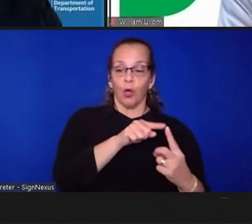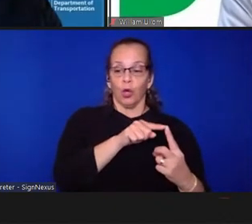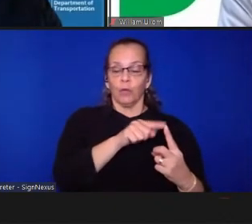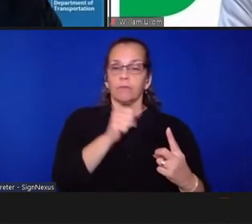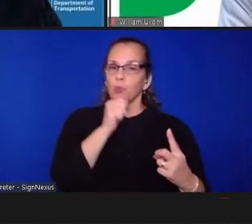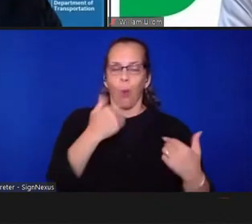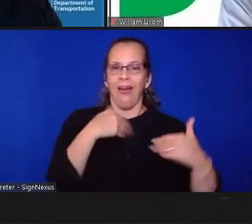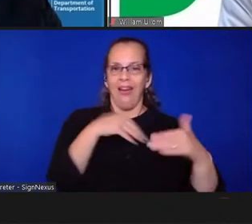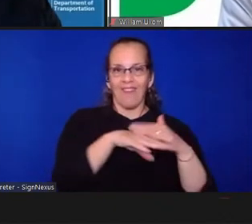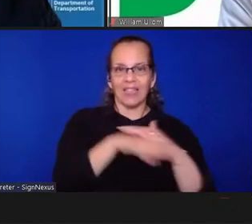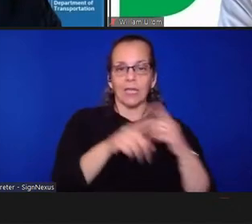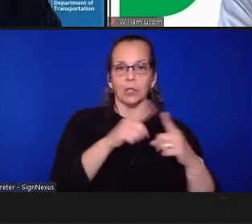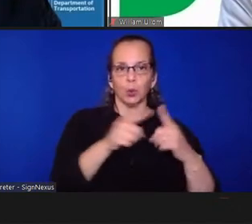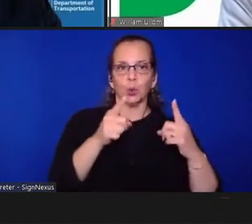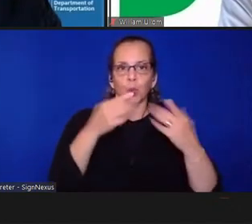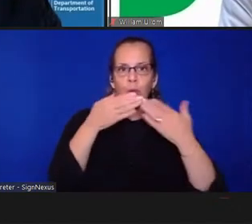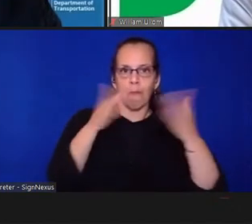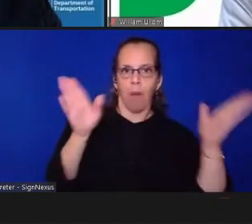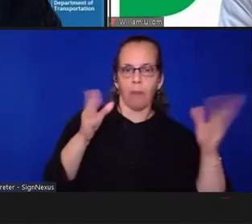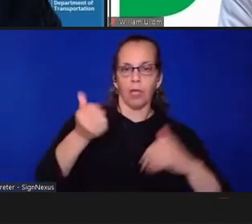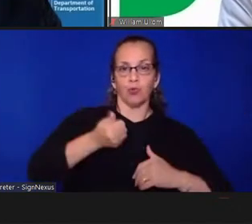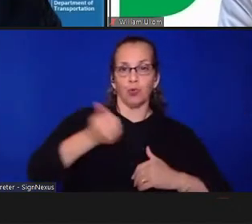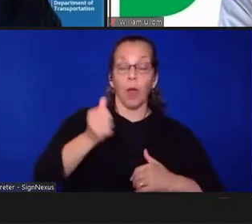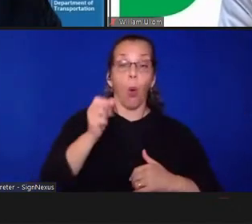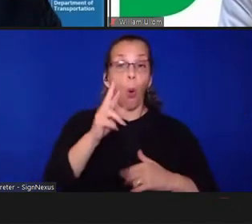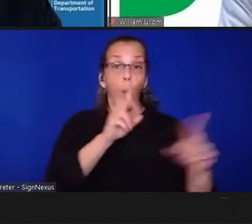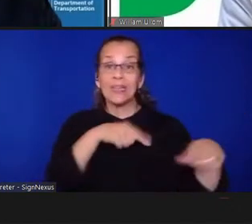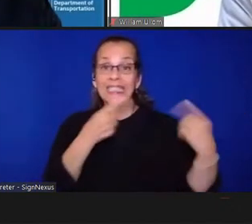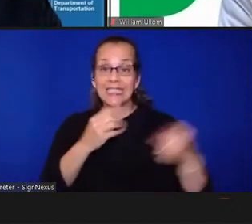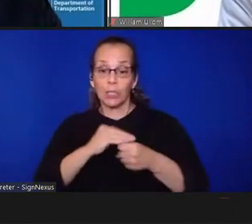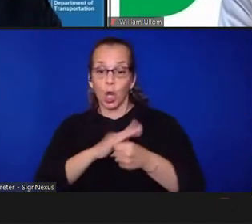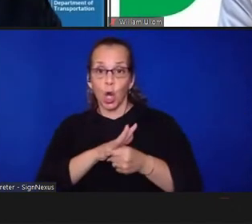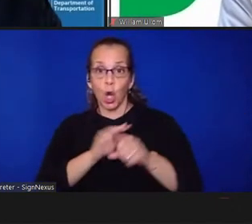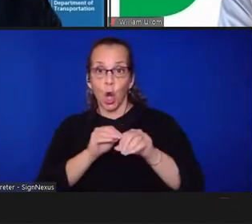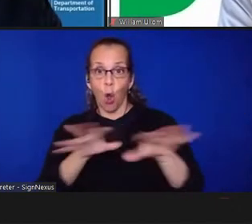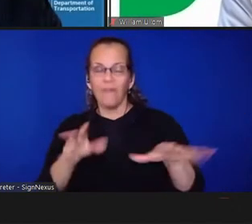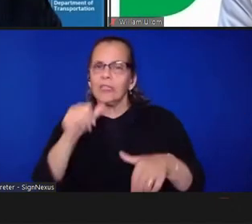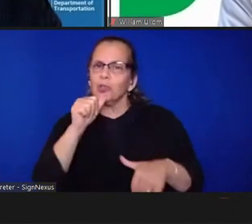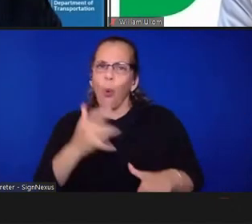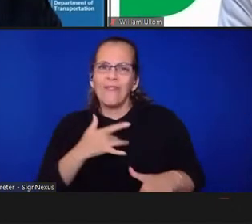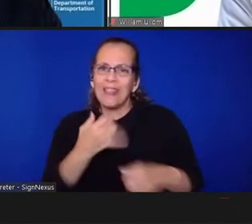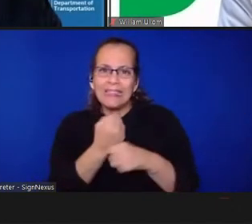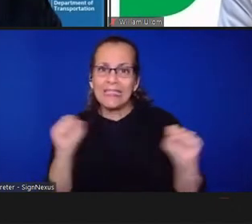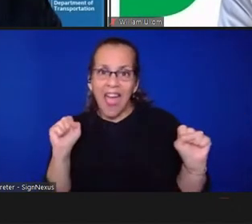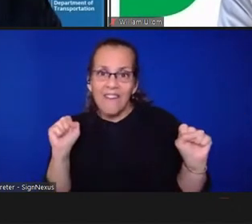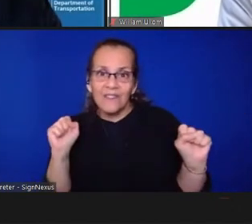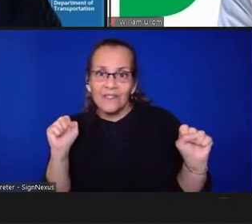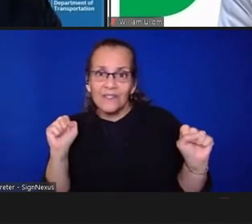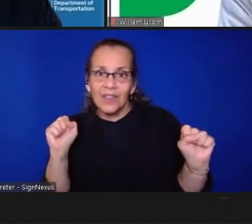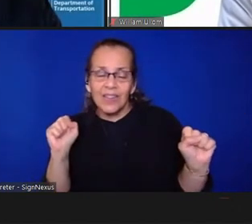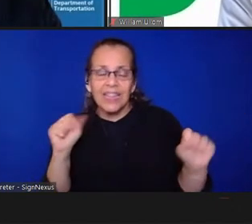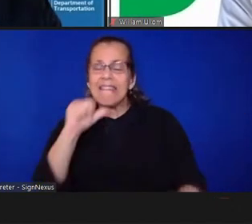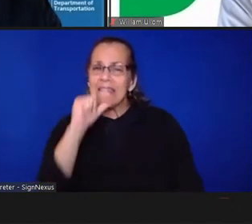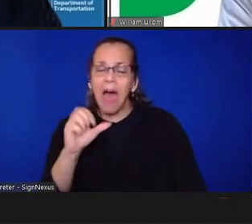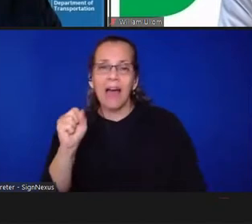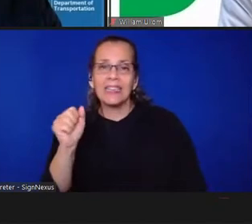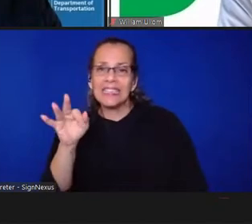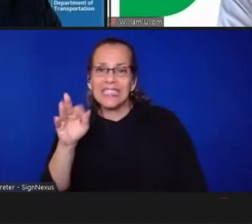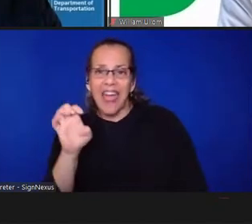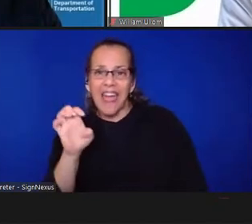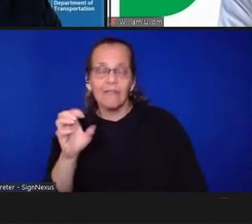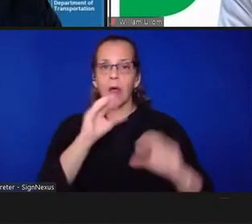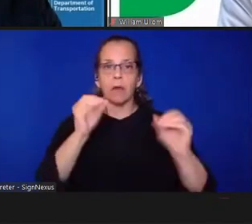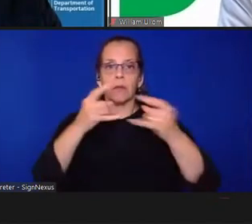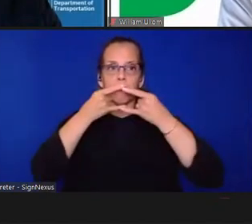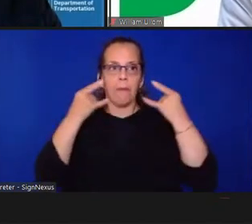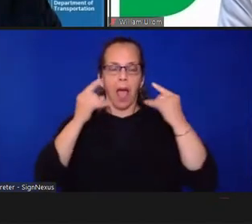transportation or since covid don't feel safe on the trains because there are no Mass mandates